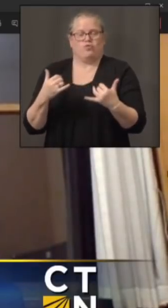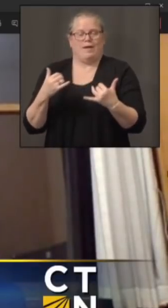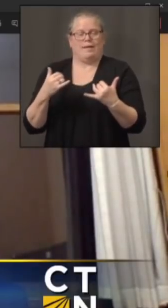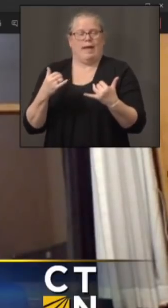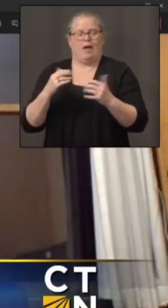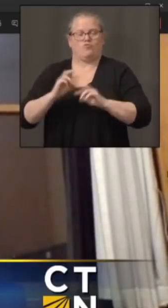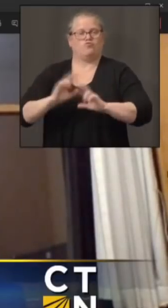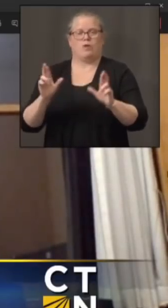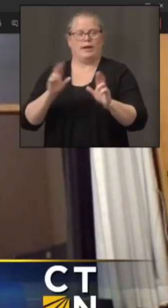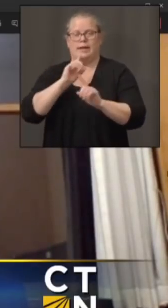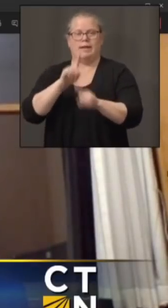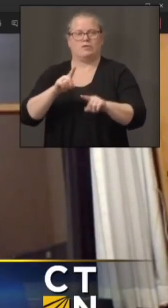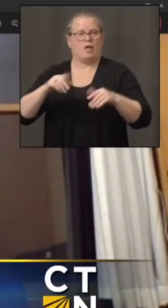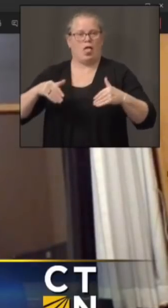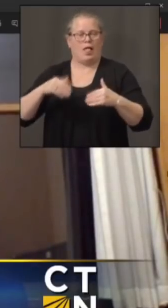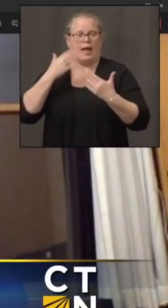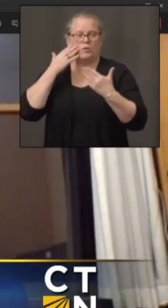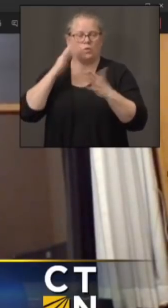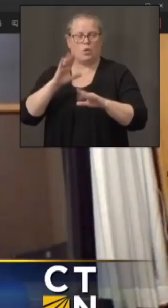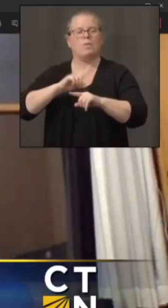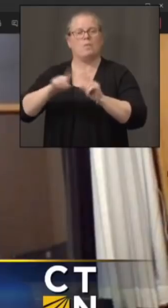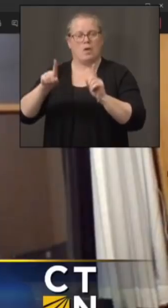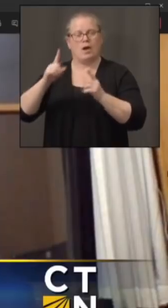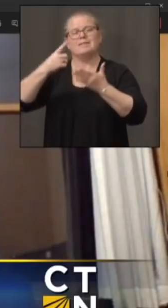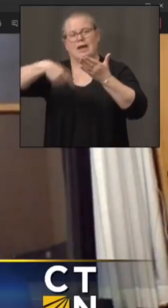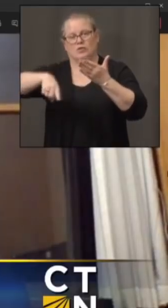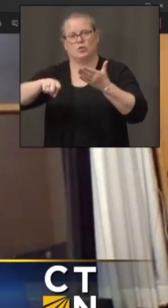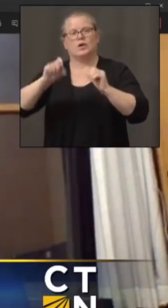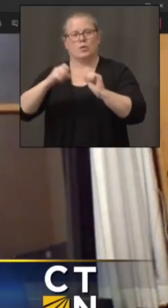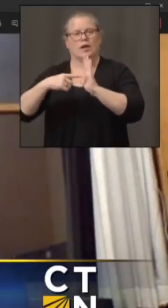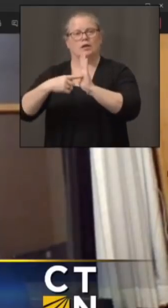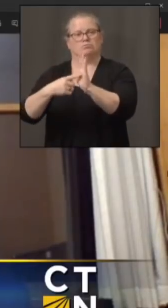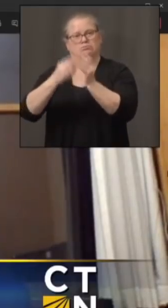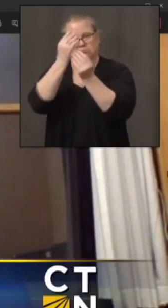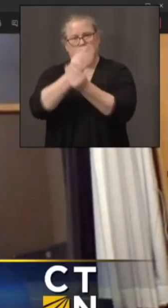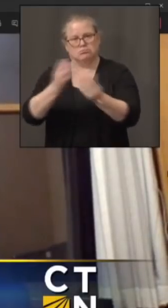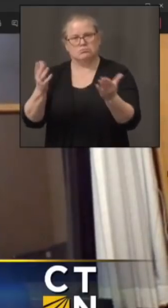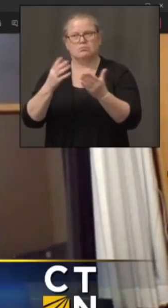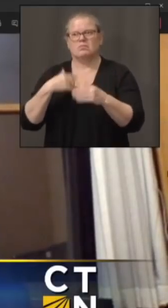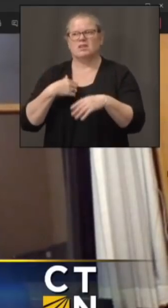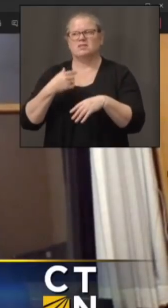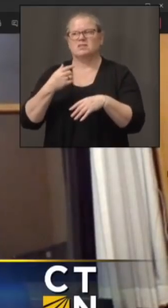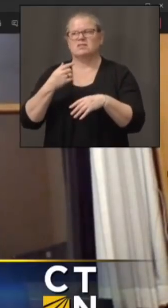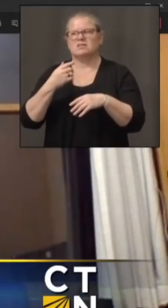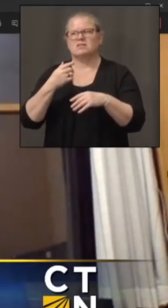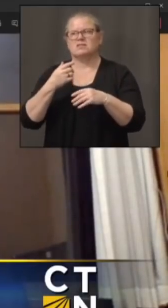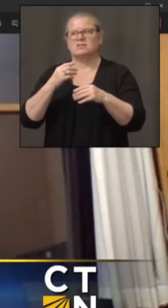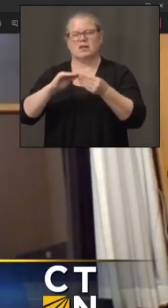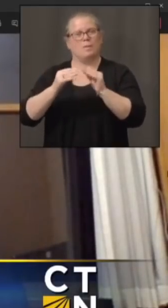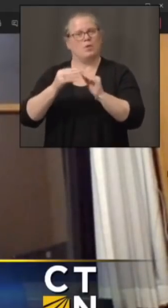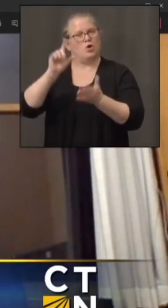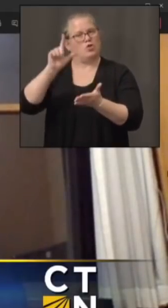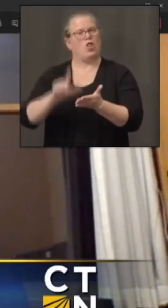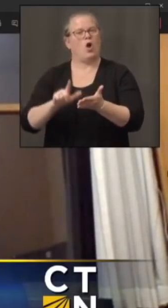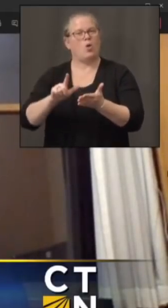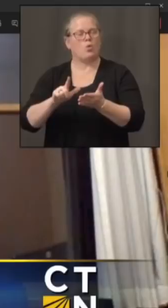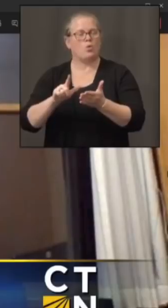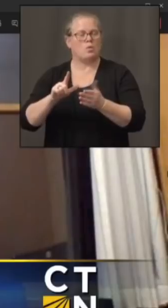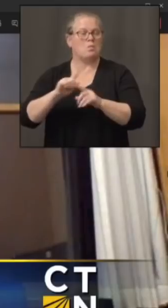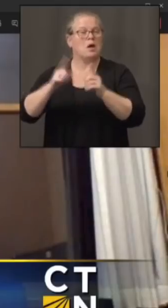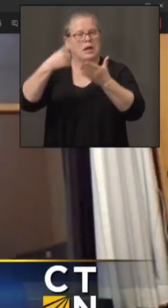single-digit number of patients who are admitted who then ultimately, pass away in the hospital. We'll get you the exact data next